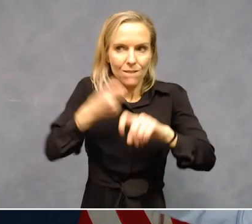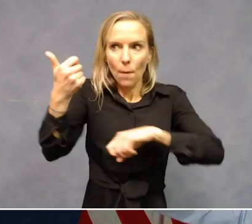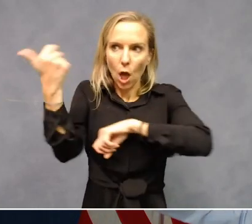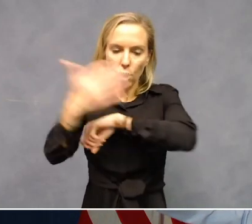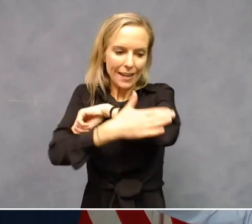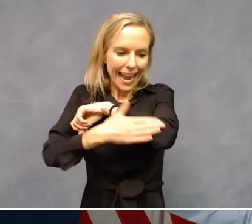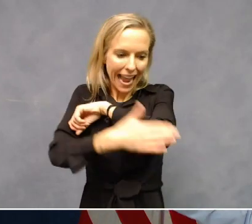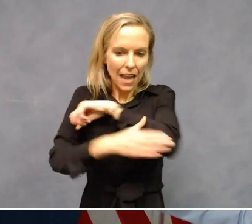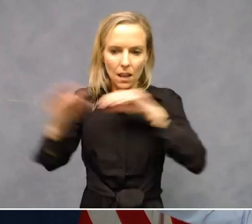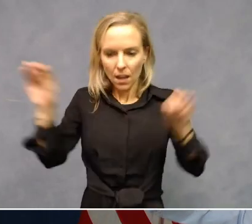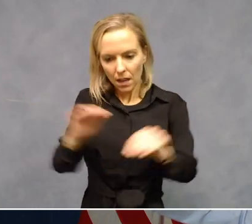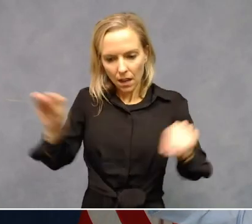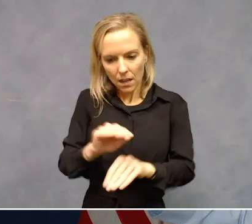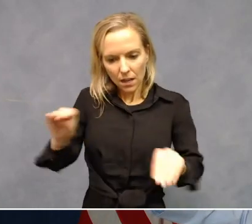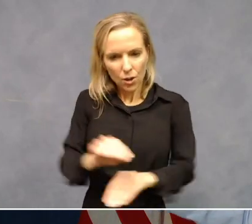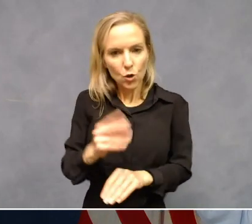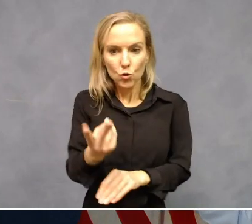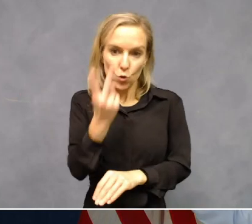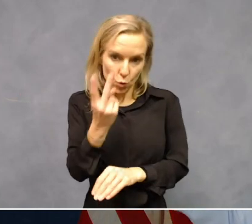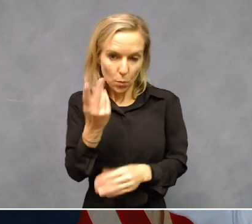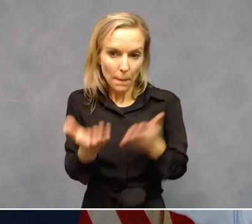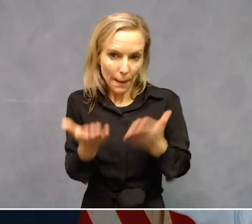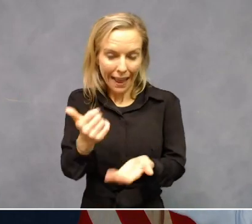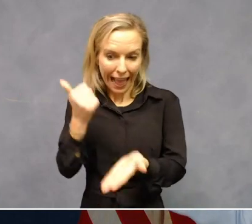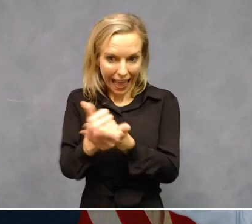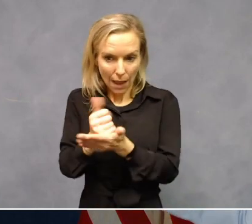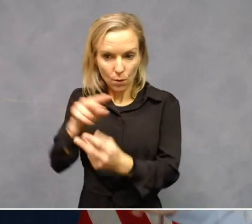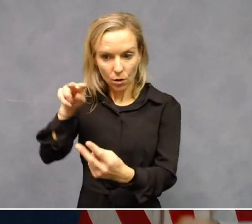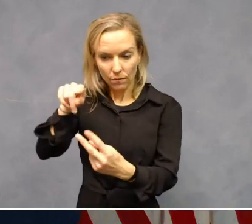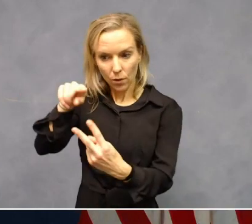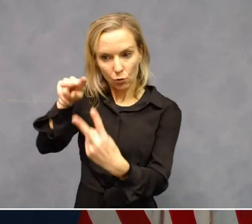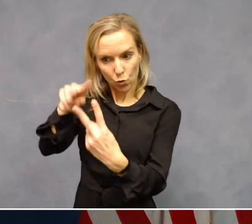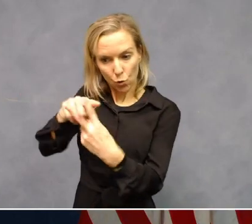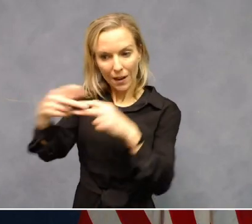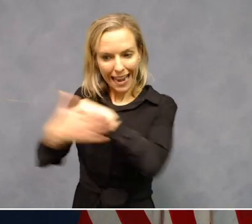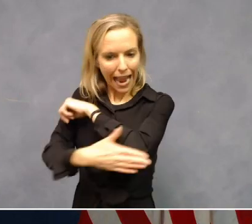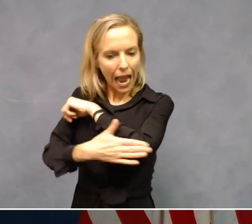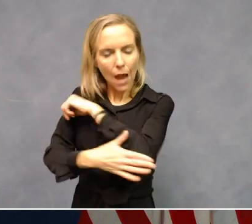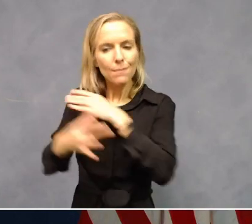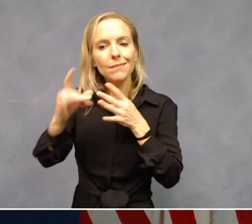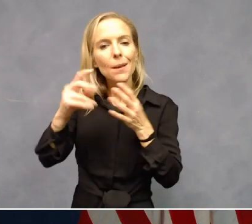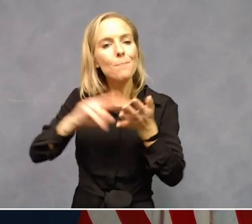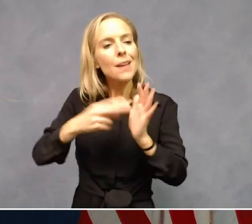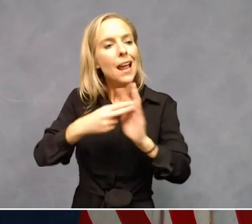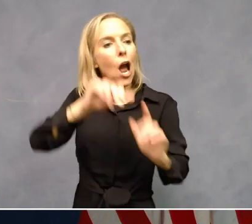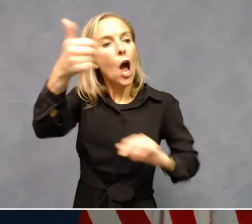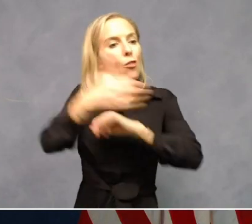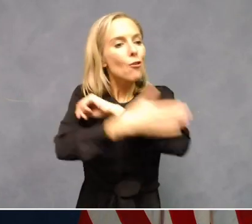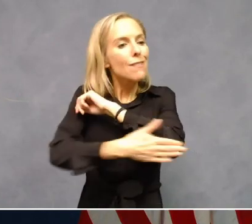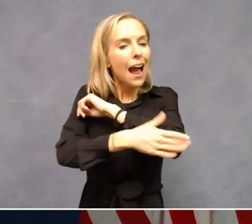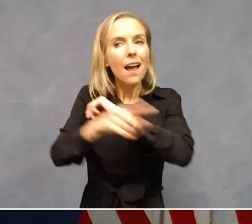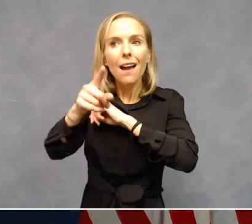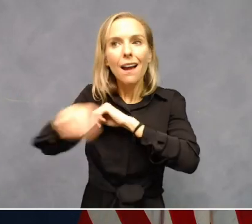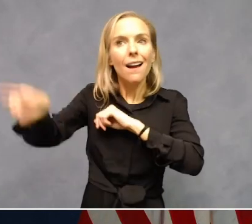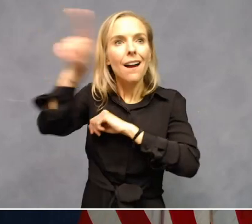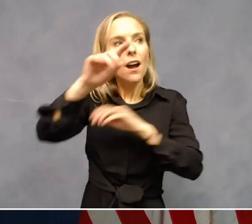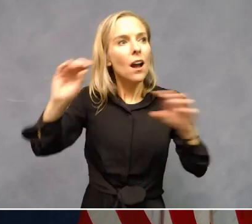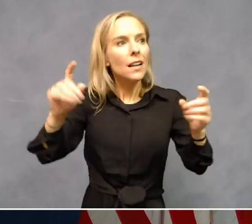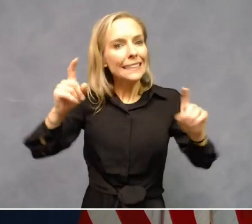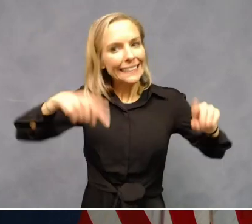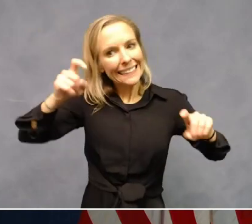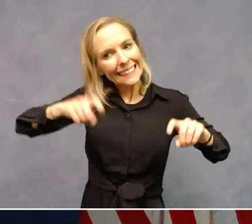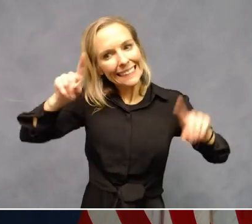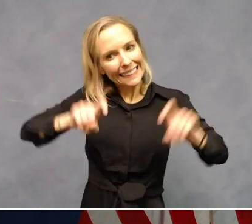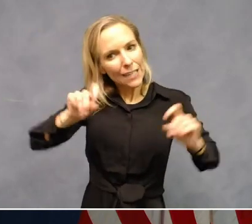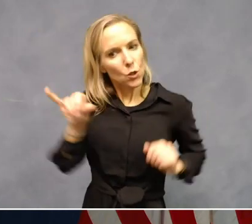just two, which might help those two, but it would leave others high and dry. But we think that this thing